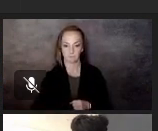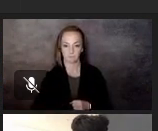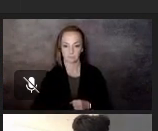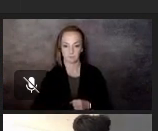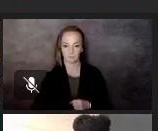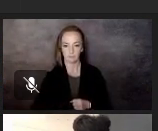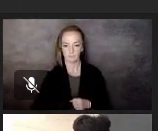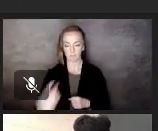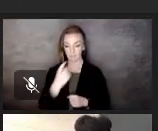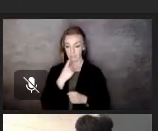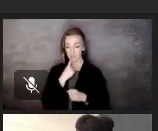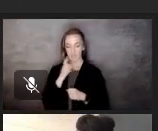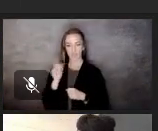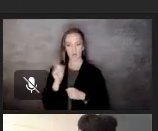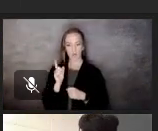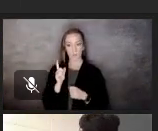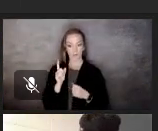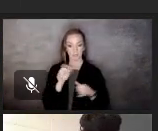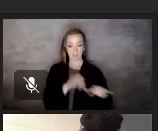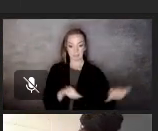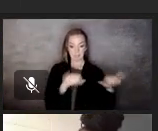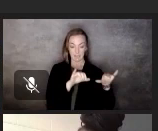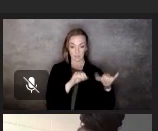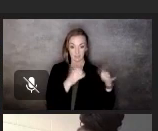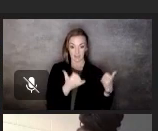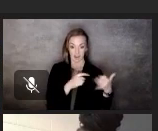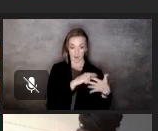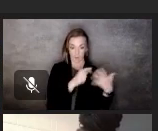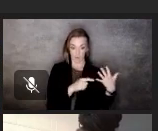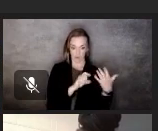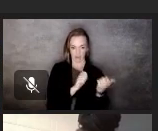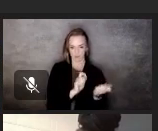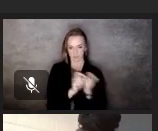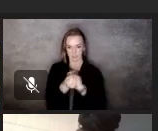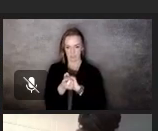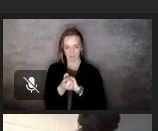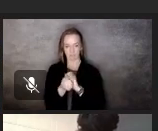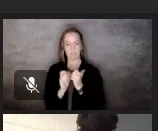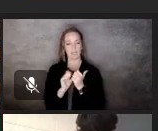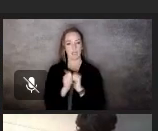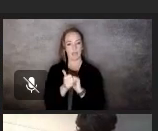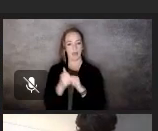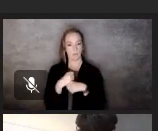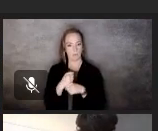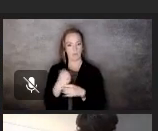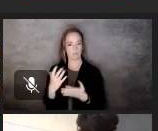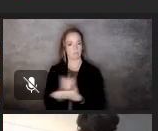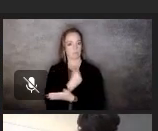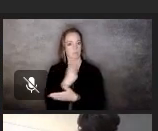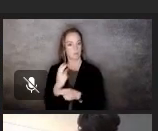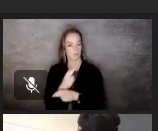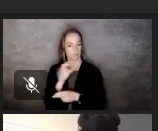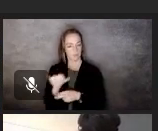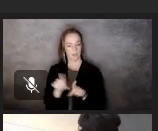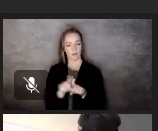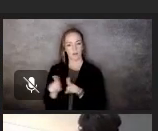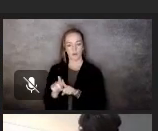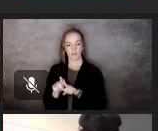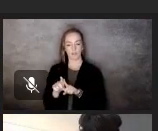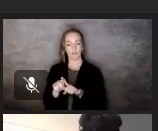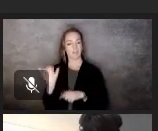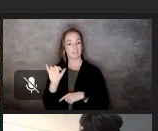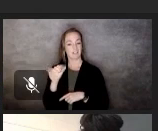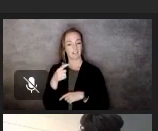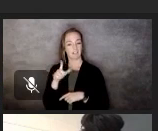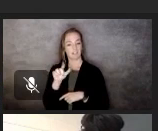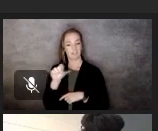were, here they are now, here's how you adapt, here's how you make the best use of it. And then also, as Commissioner Glass kind of said, how to apply